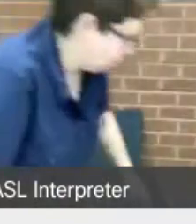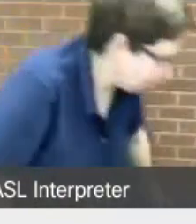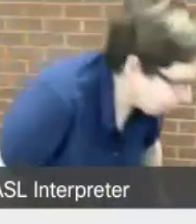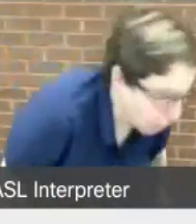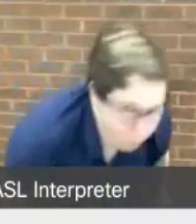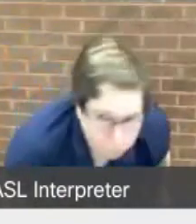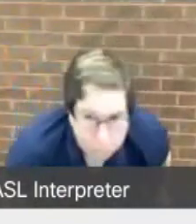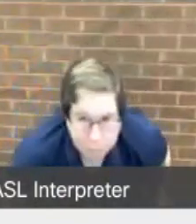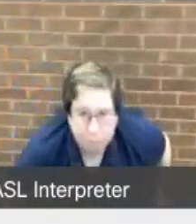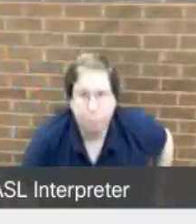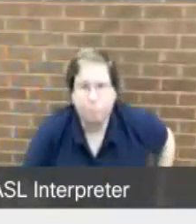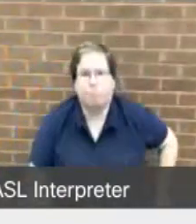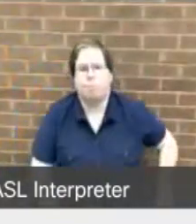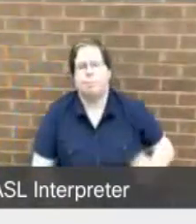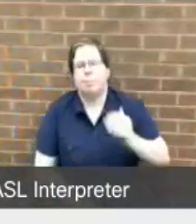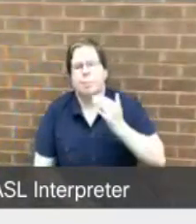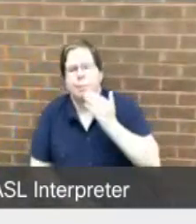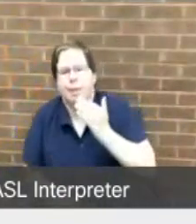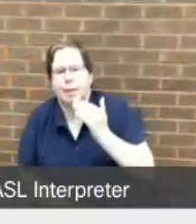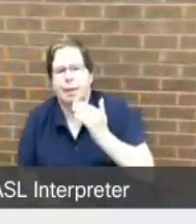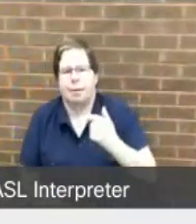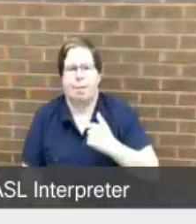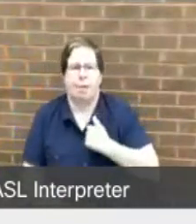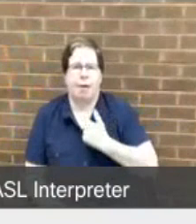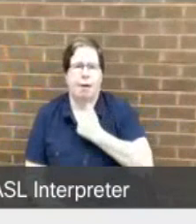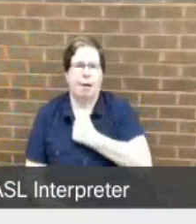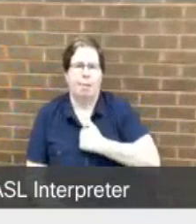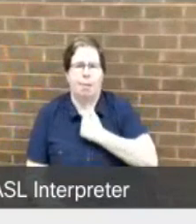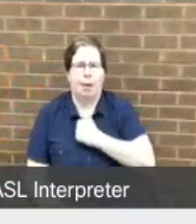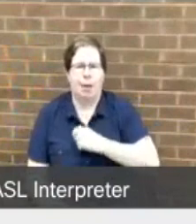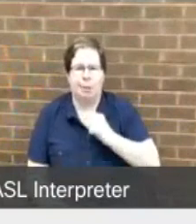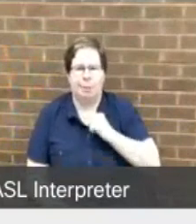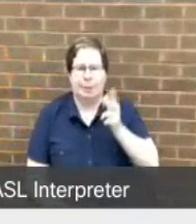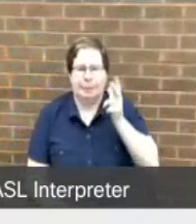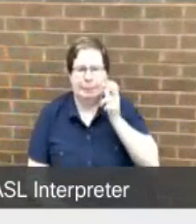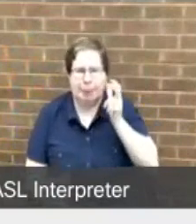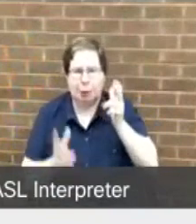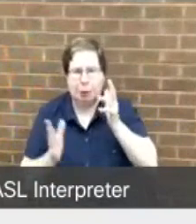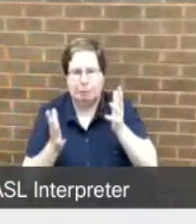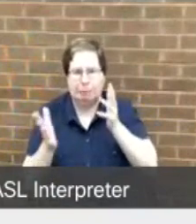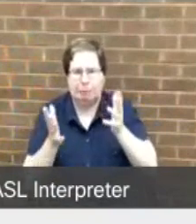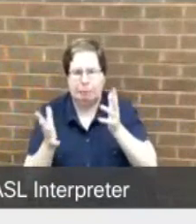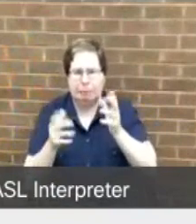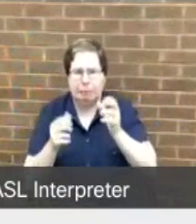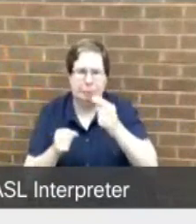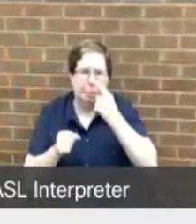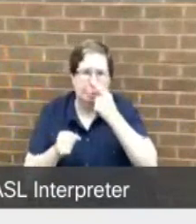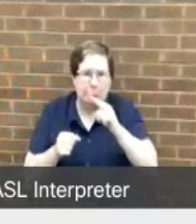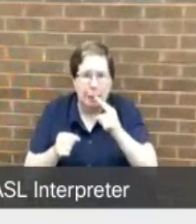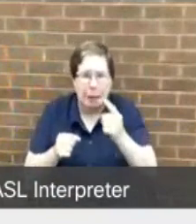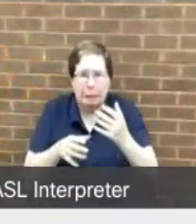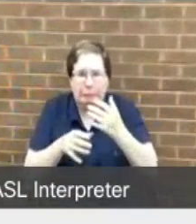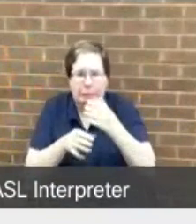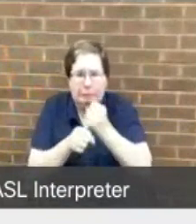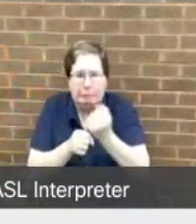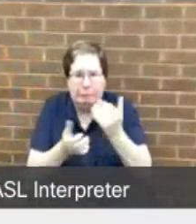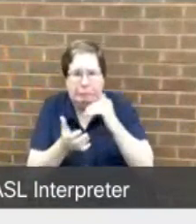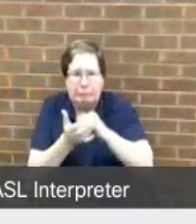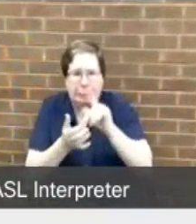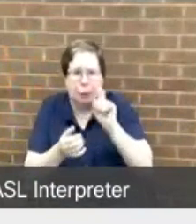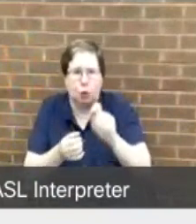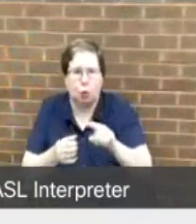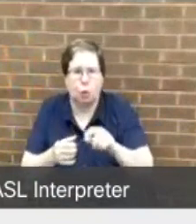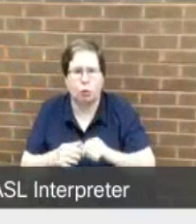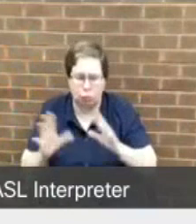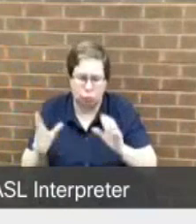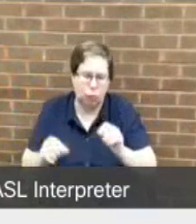Sure, thank you. I apologize. My speakers were in and out. Could you quickly restate the question? Yes,